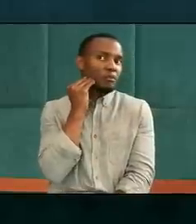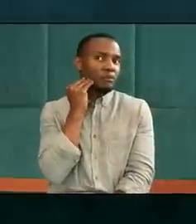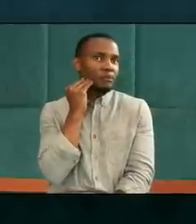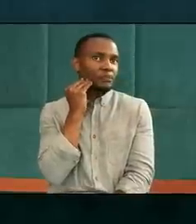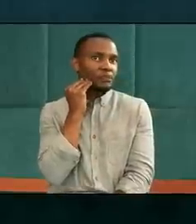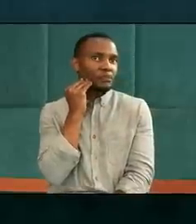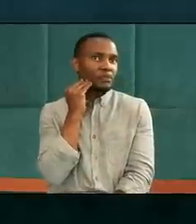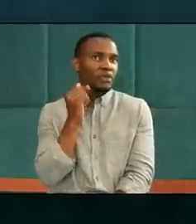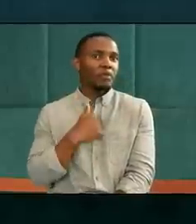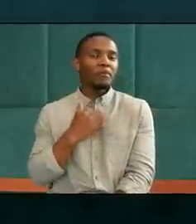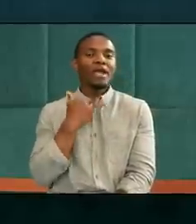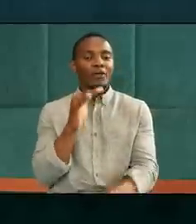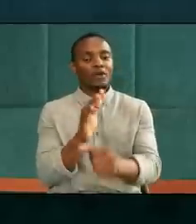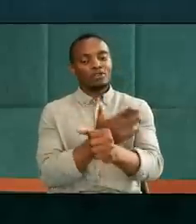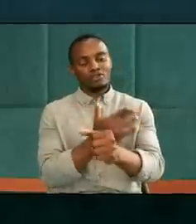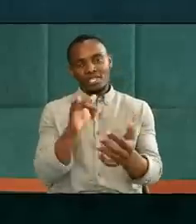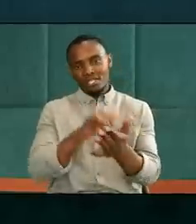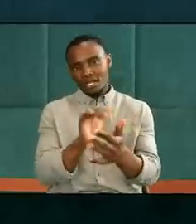I'm going to sing that song.